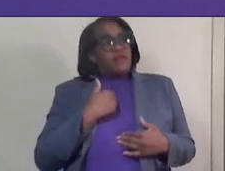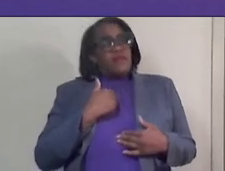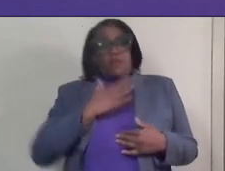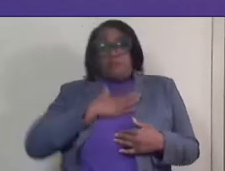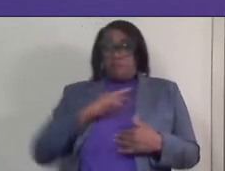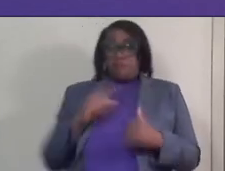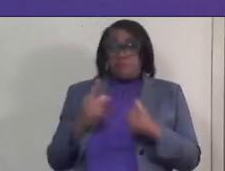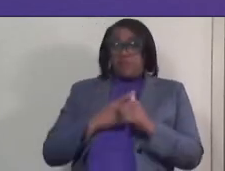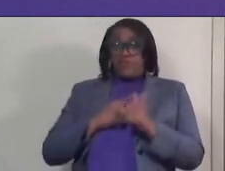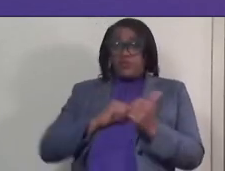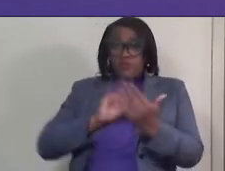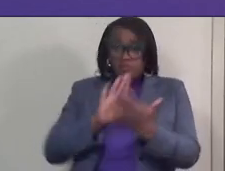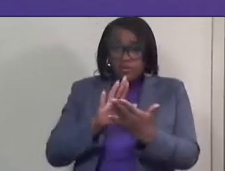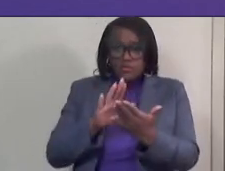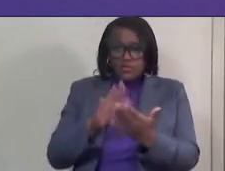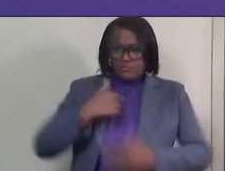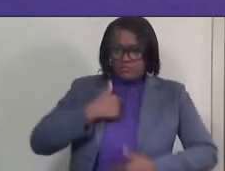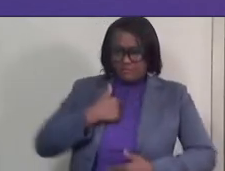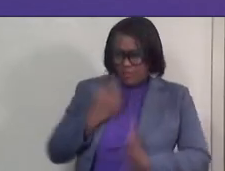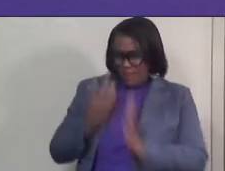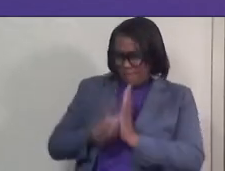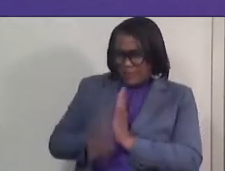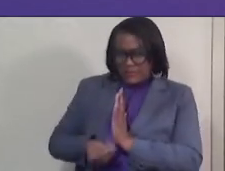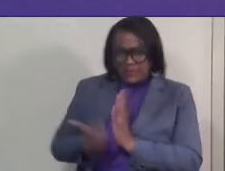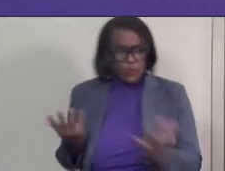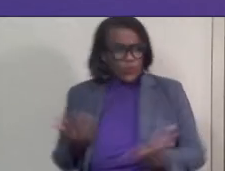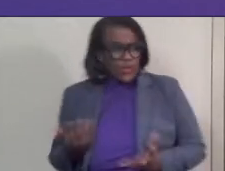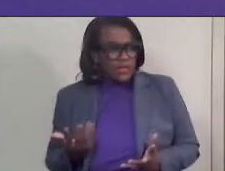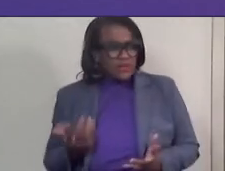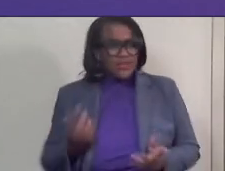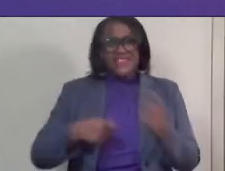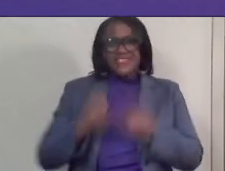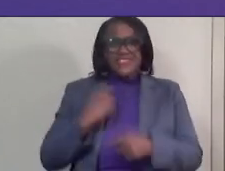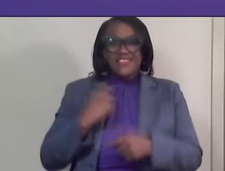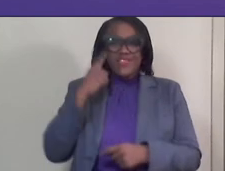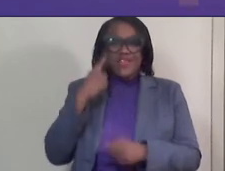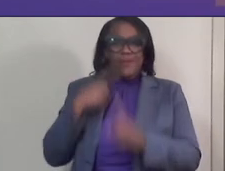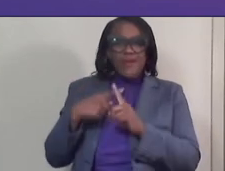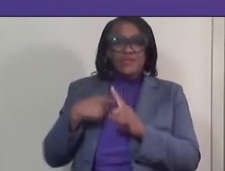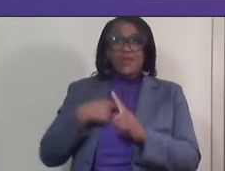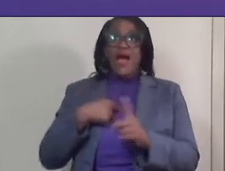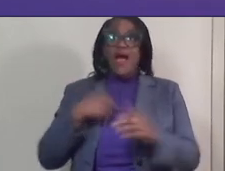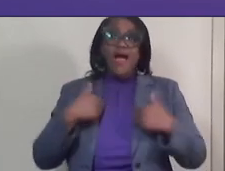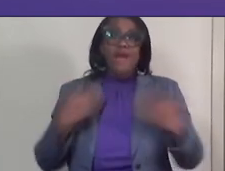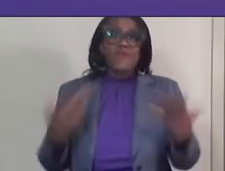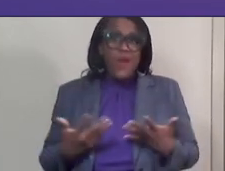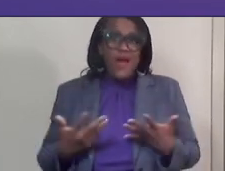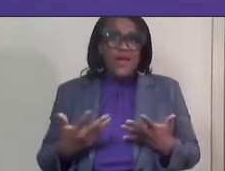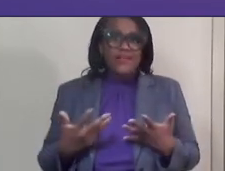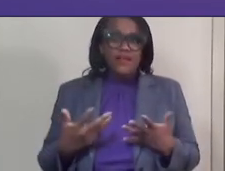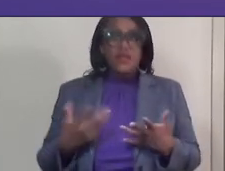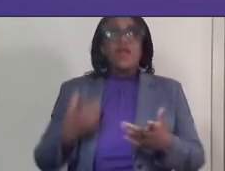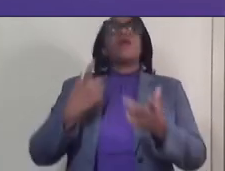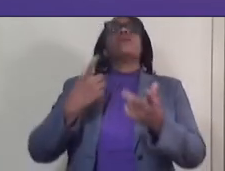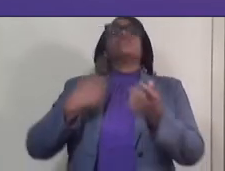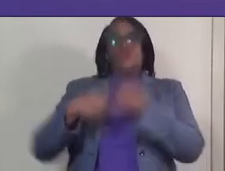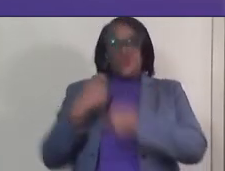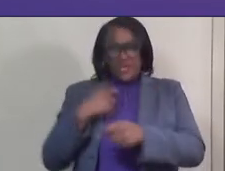was, what don't I have instead of what do I have? Once I switched to what do I have,